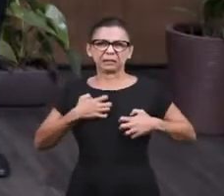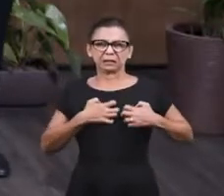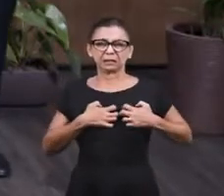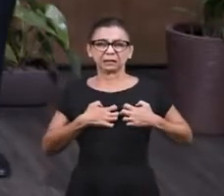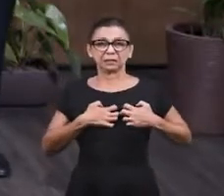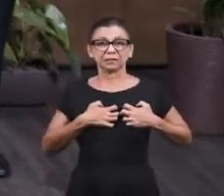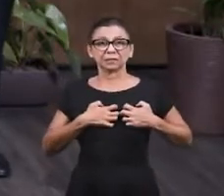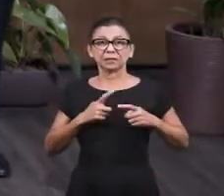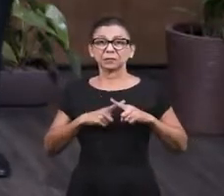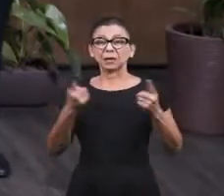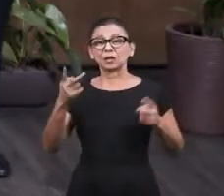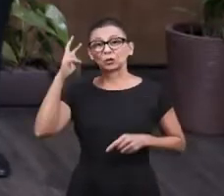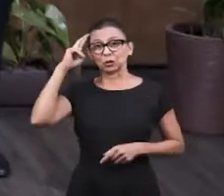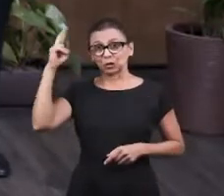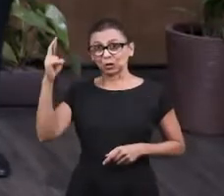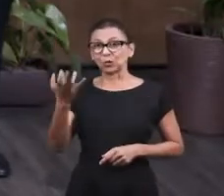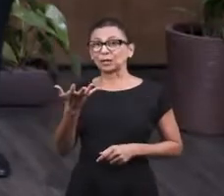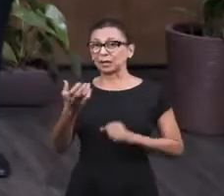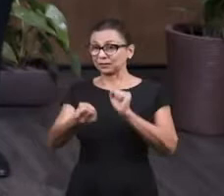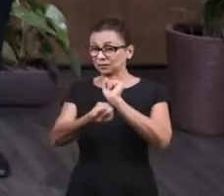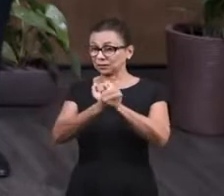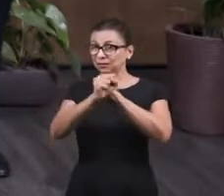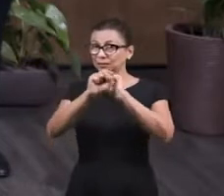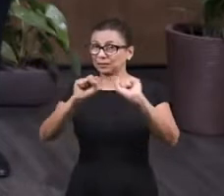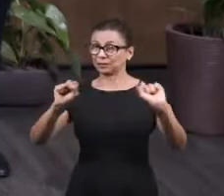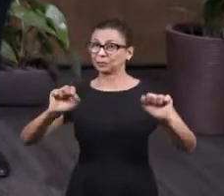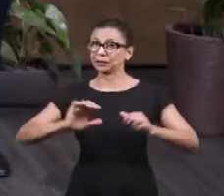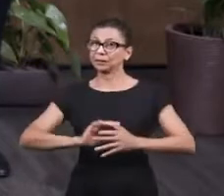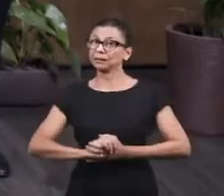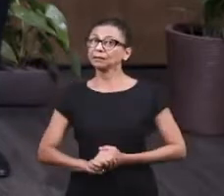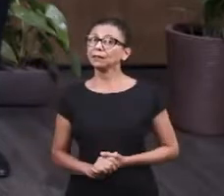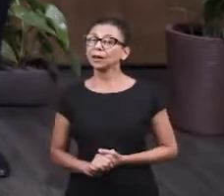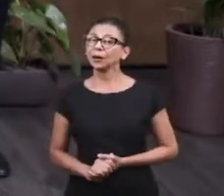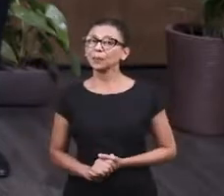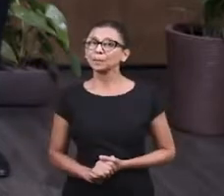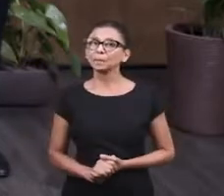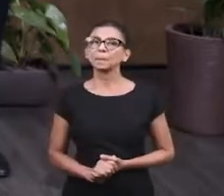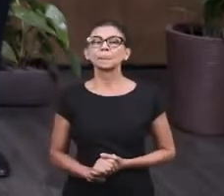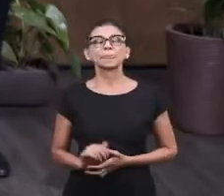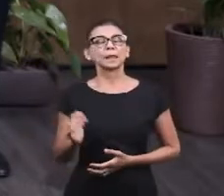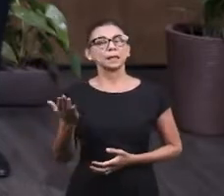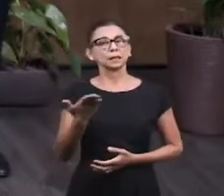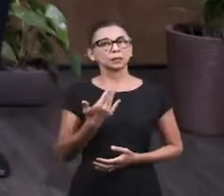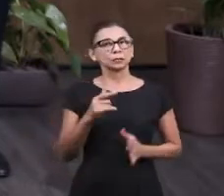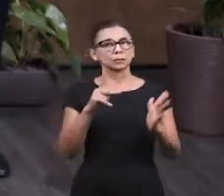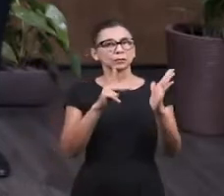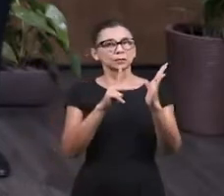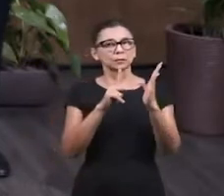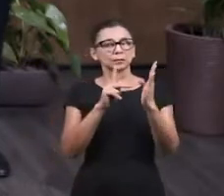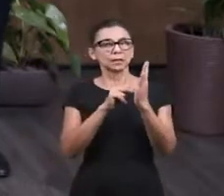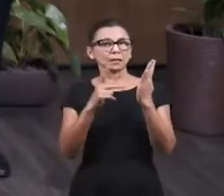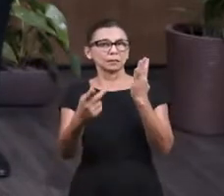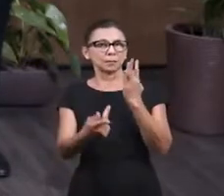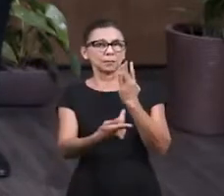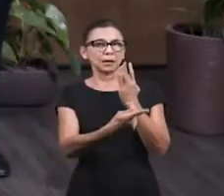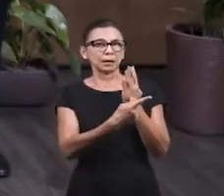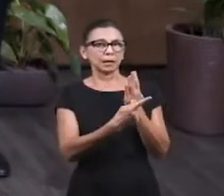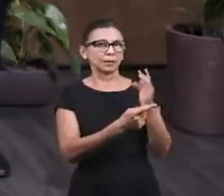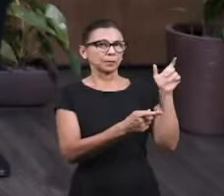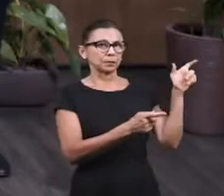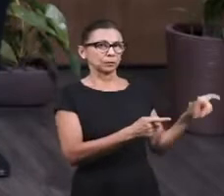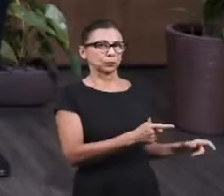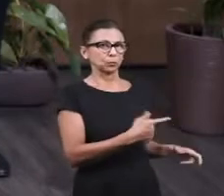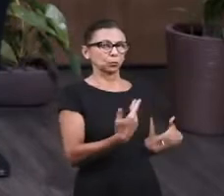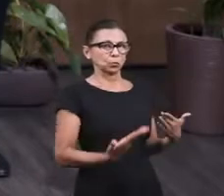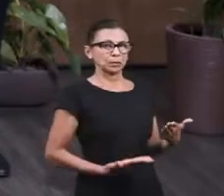deliver. And the situation of the servant, the creditor, and his fellow